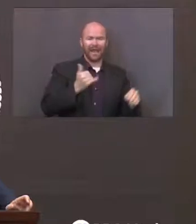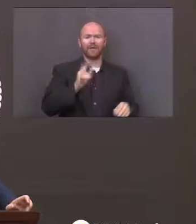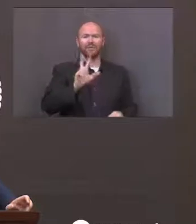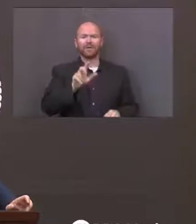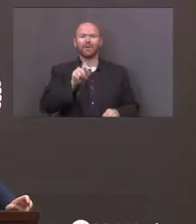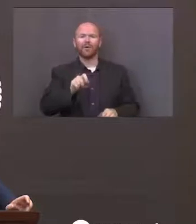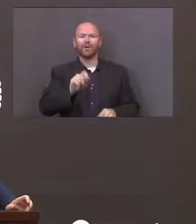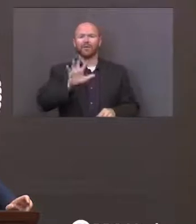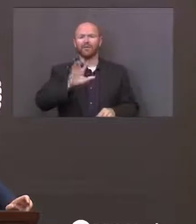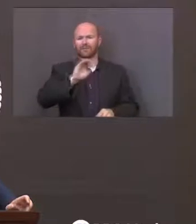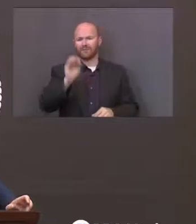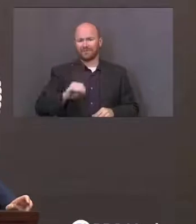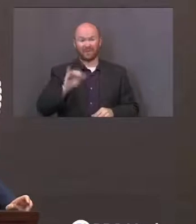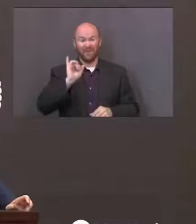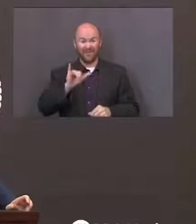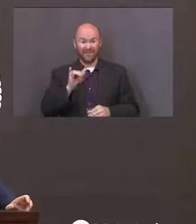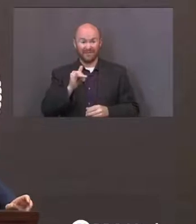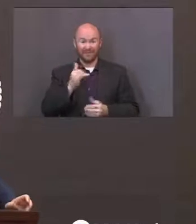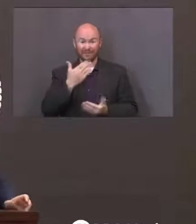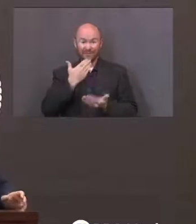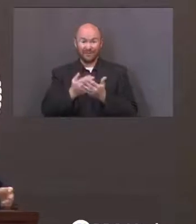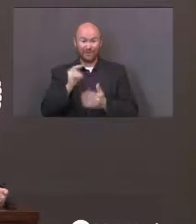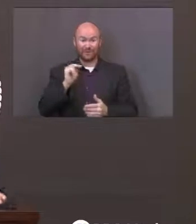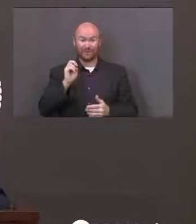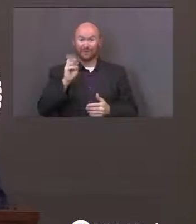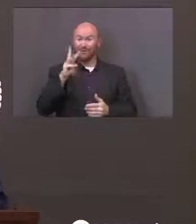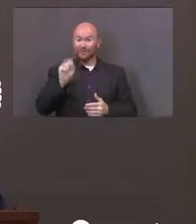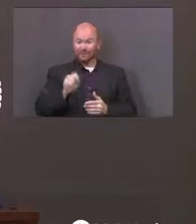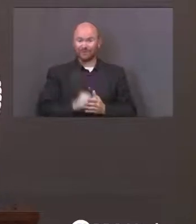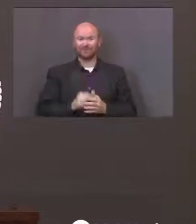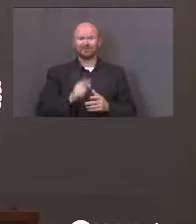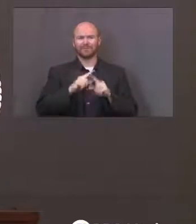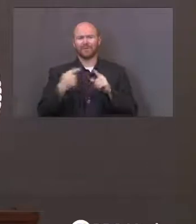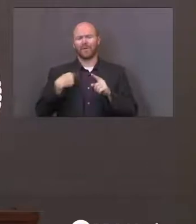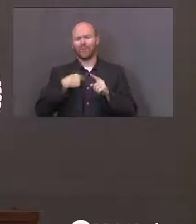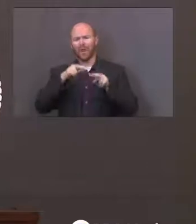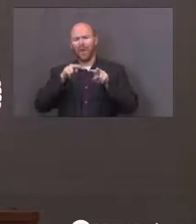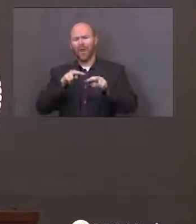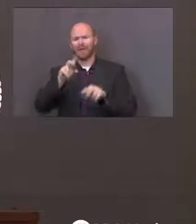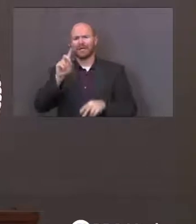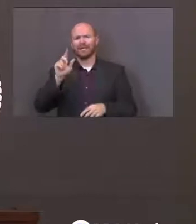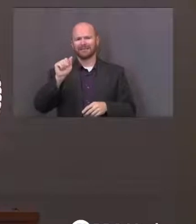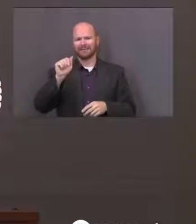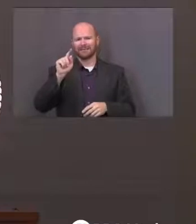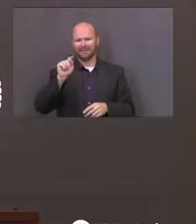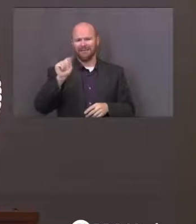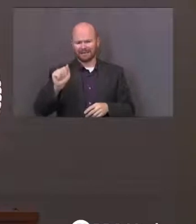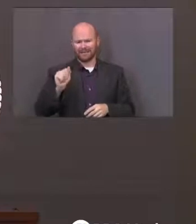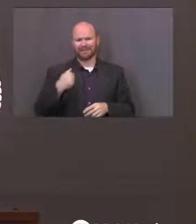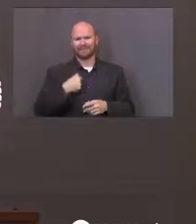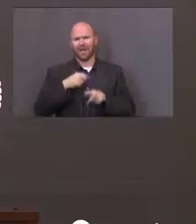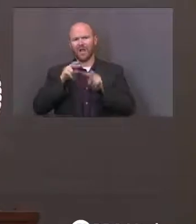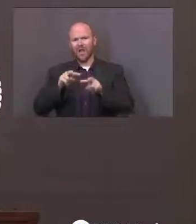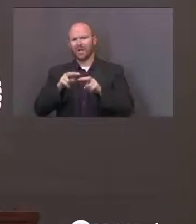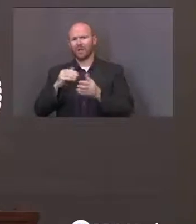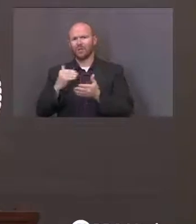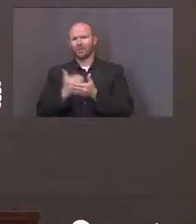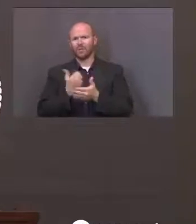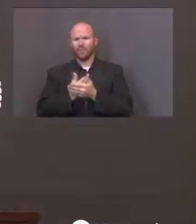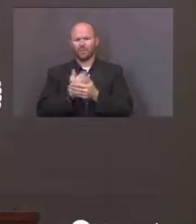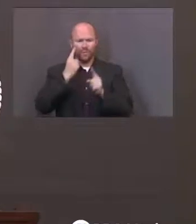3.5%. So those are all good news. But as we look at data and we look at these new goals